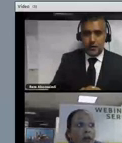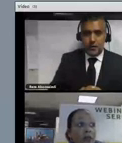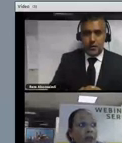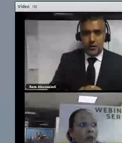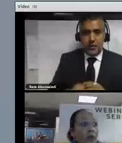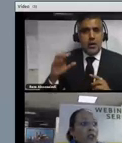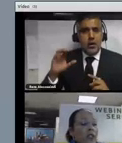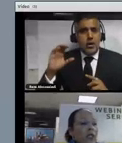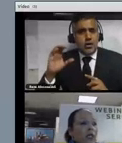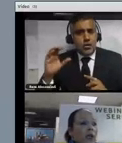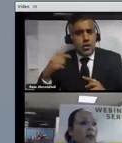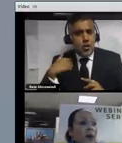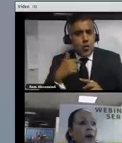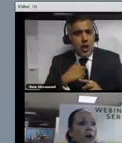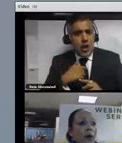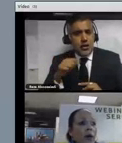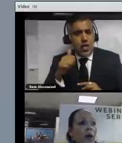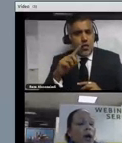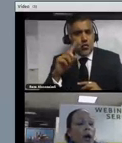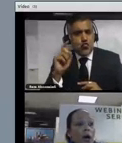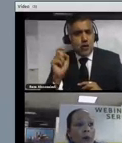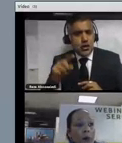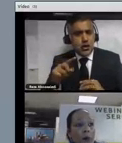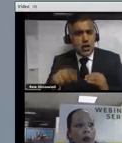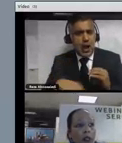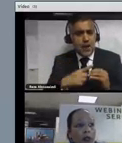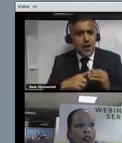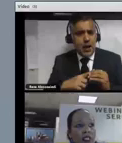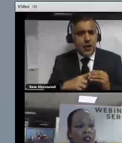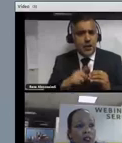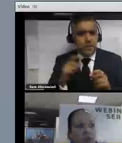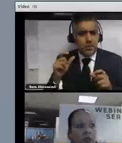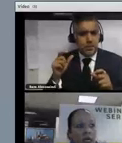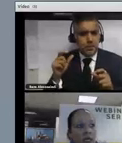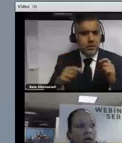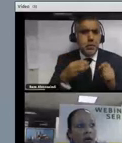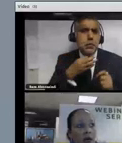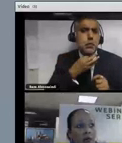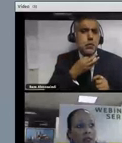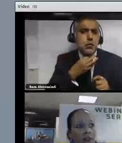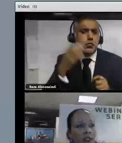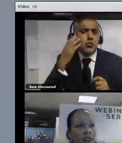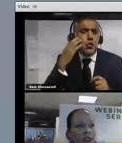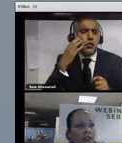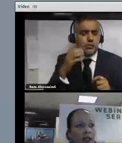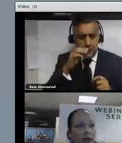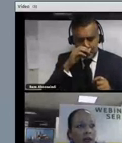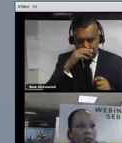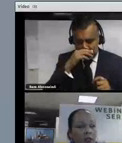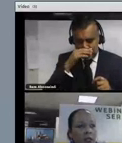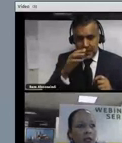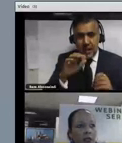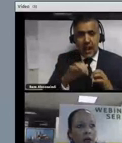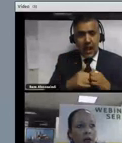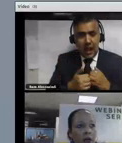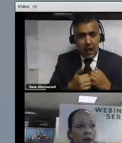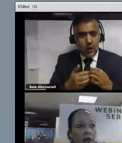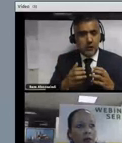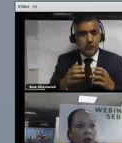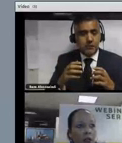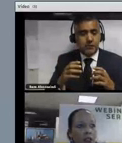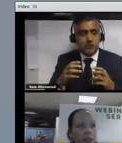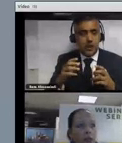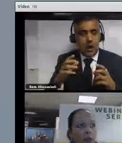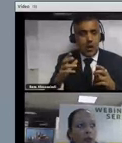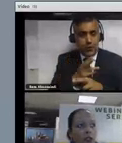We have another question here about people are curious to know, Dan, how DFID and DFAT are using